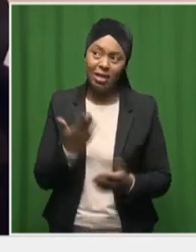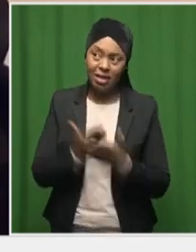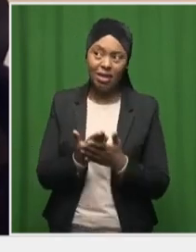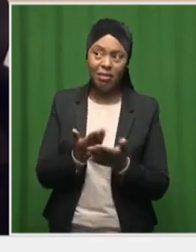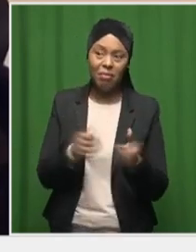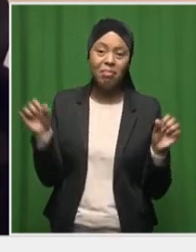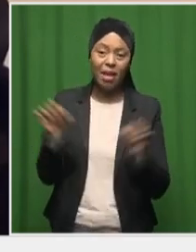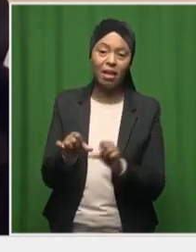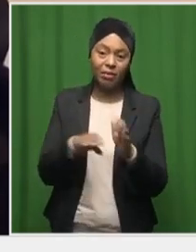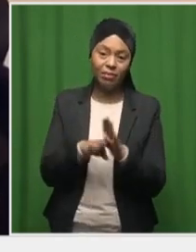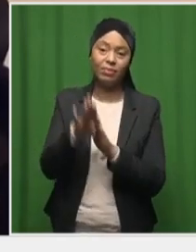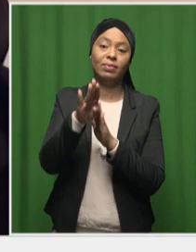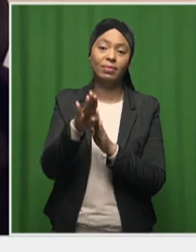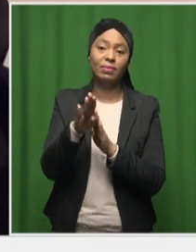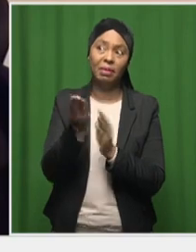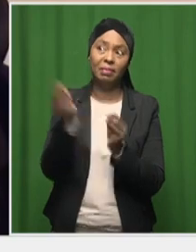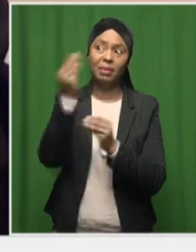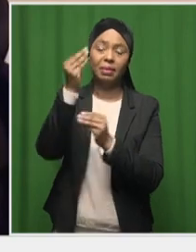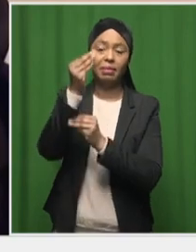and interest rates going forward?